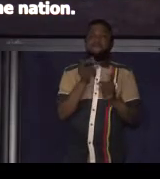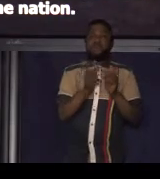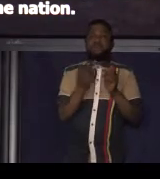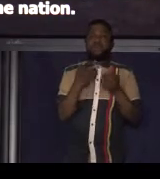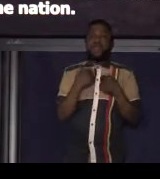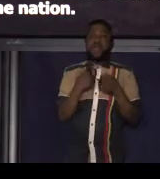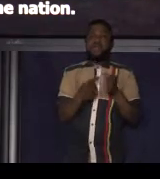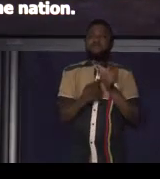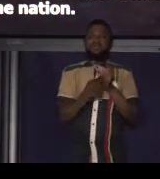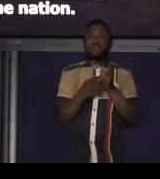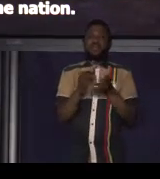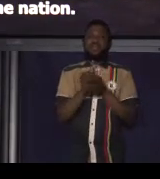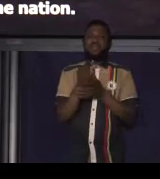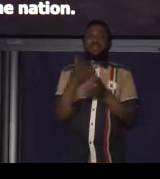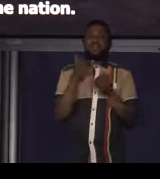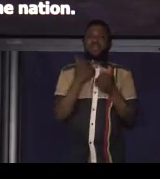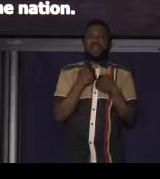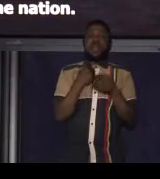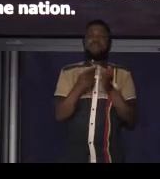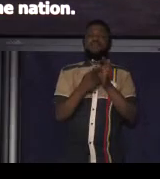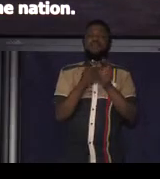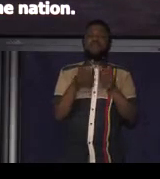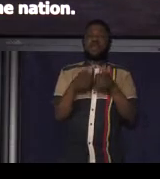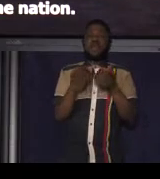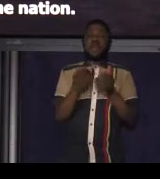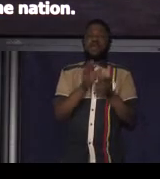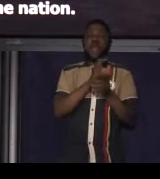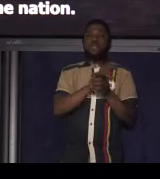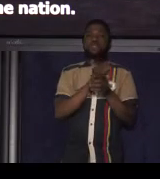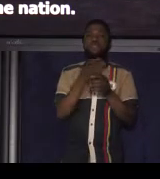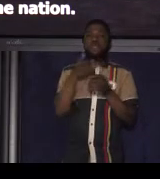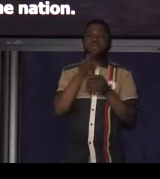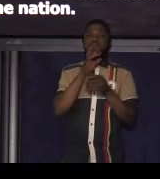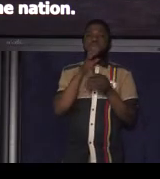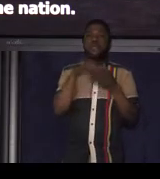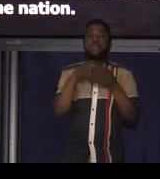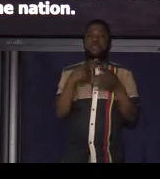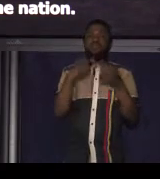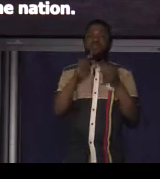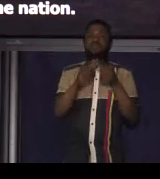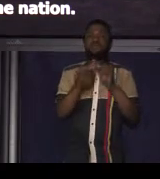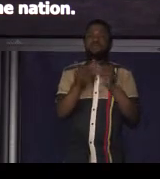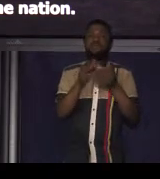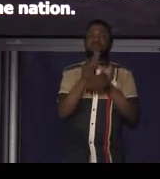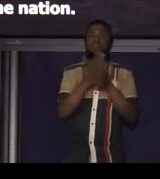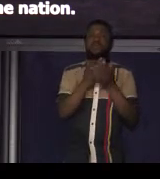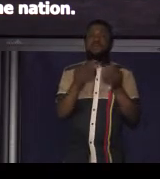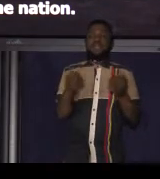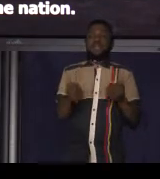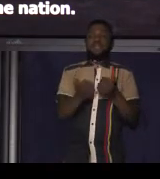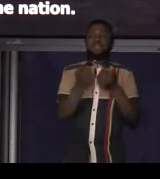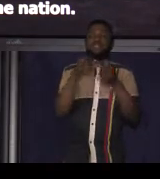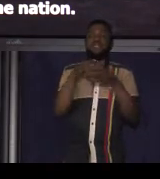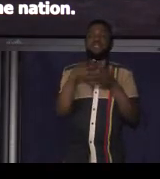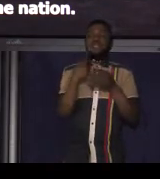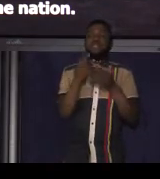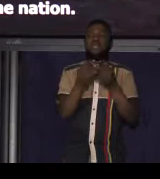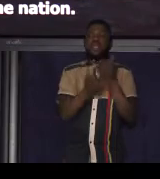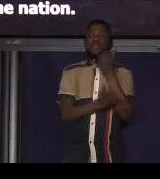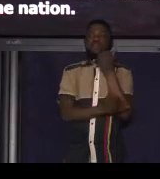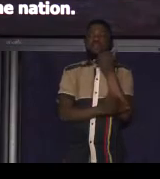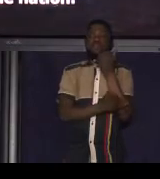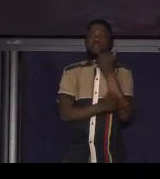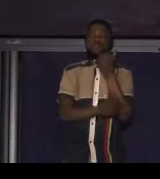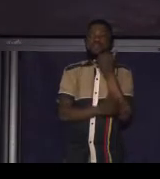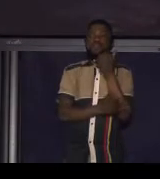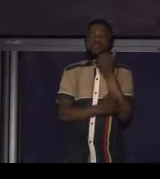have shown that. They have shown how courageous they are in trying to face some challenges in their